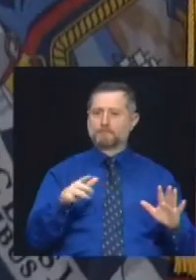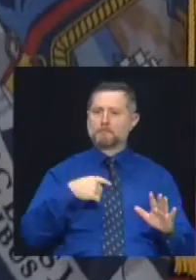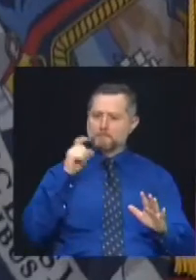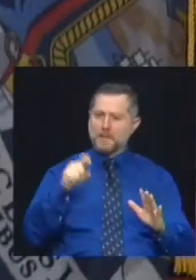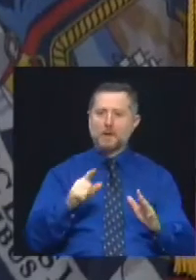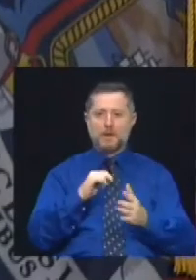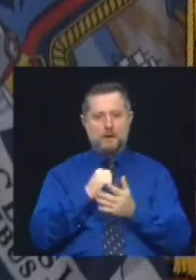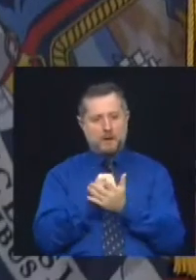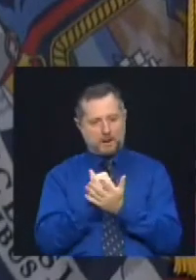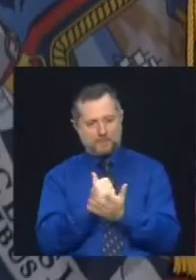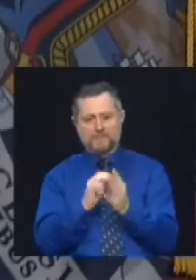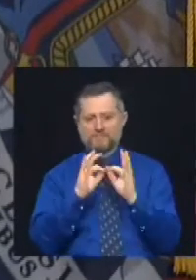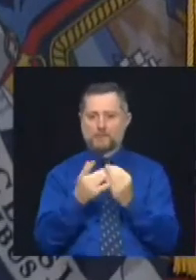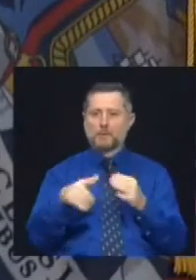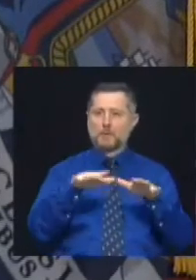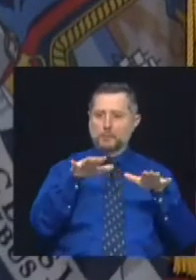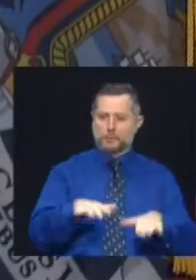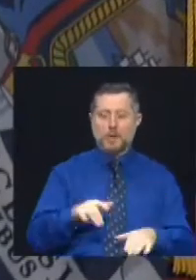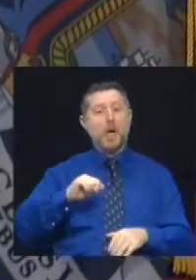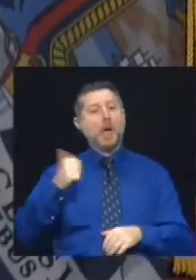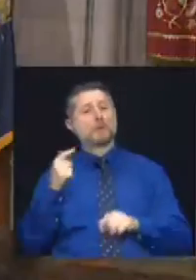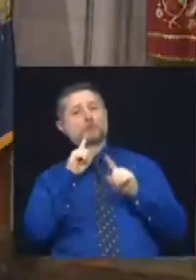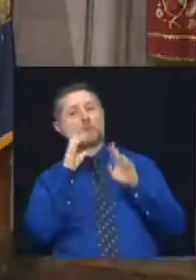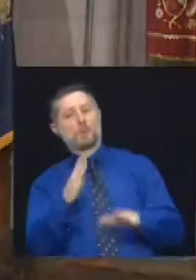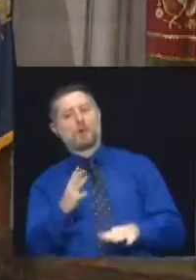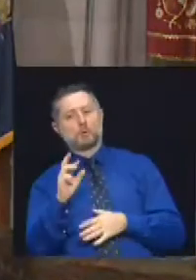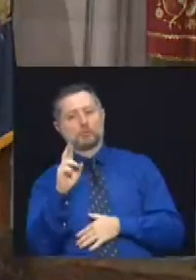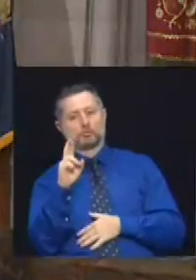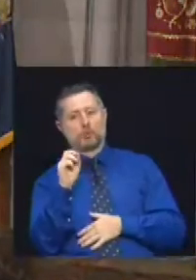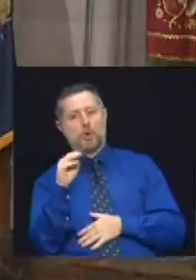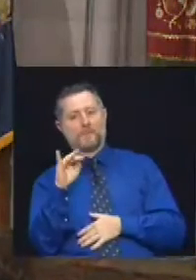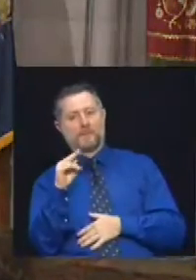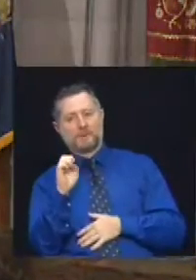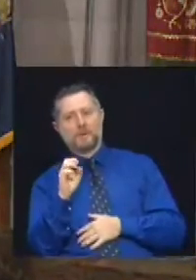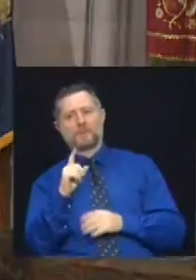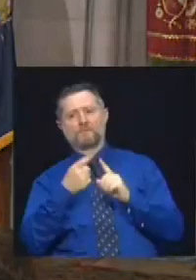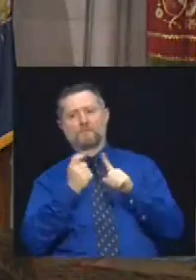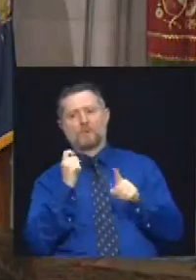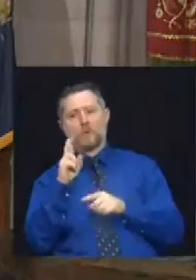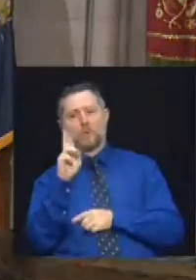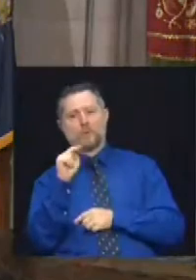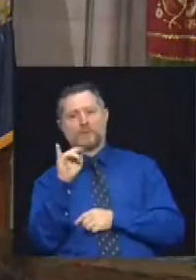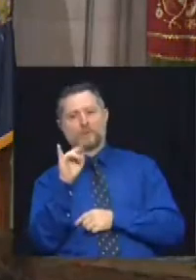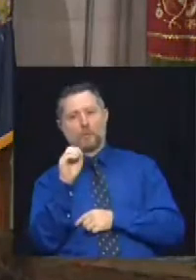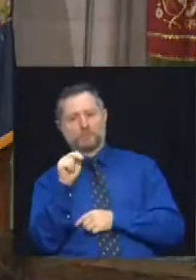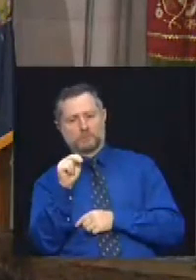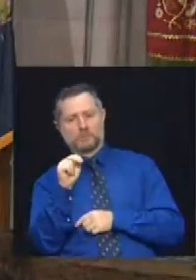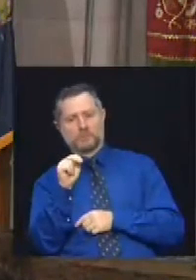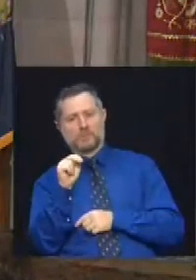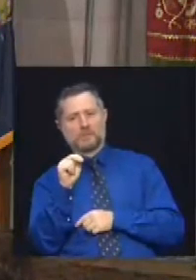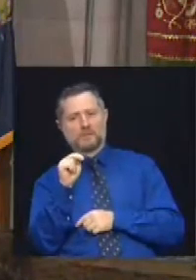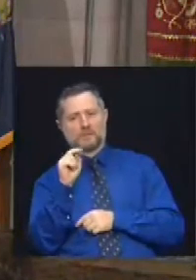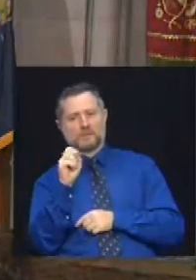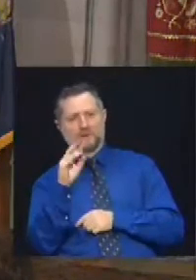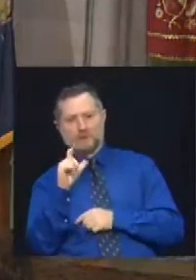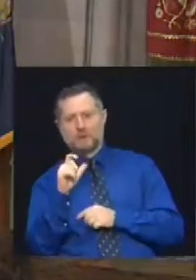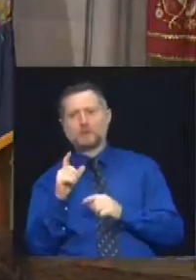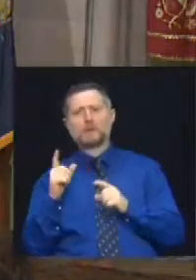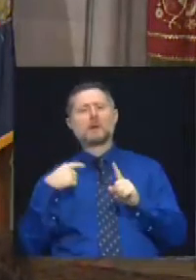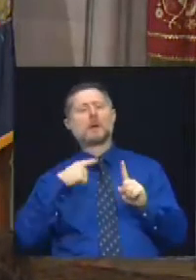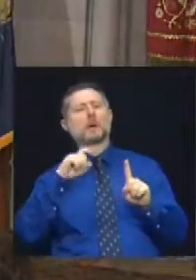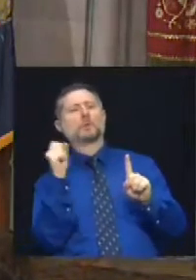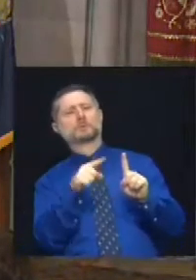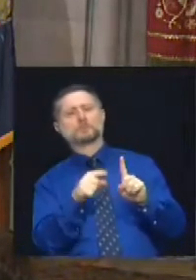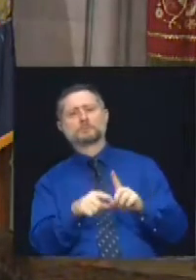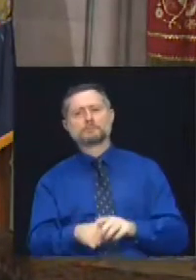Rami from Univision, and here as well, Rami? Yes, Governor. Okay. We want to know what is going to happen with the student